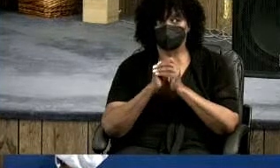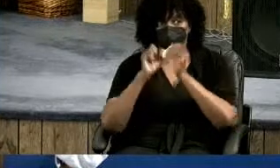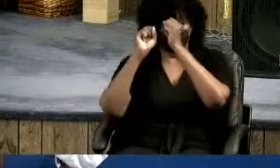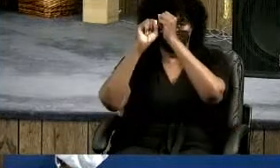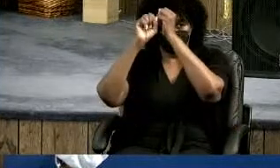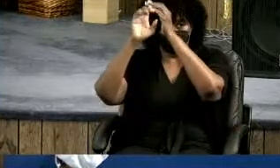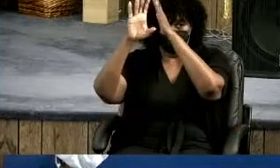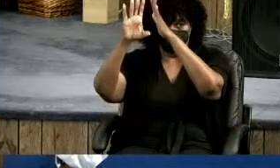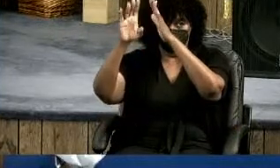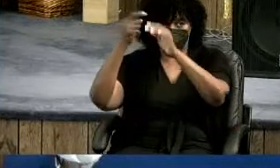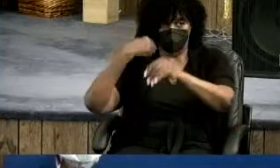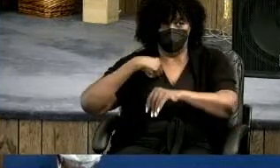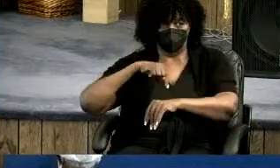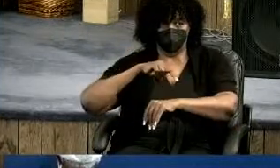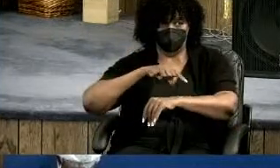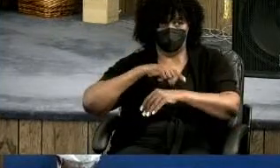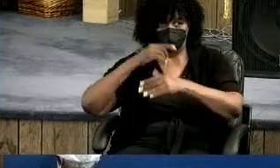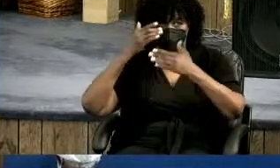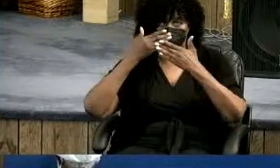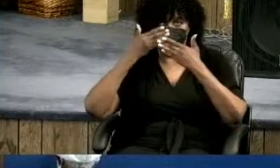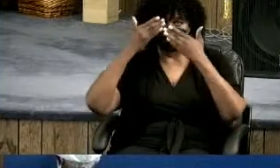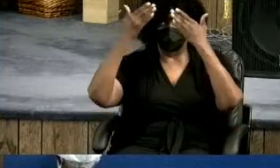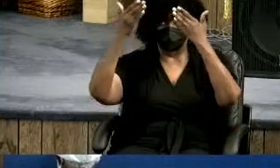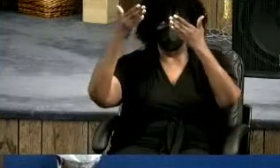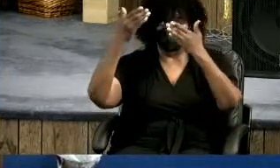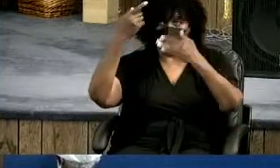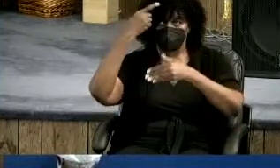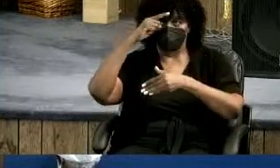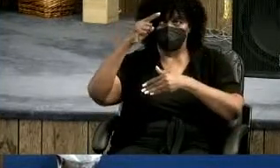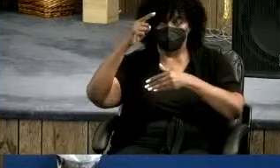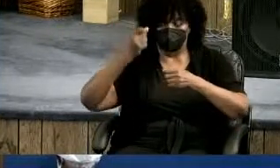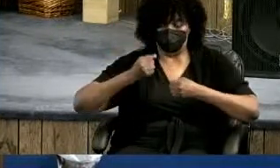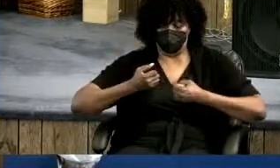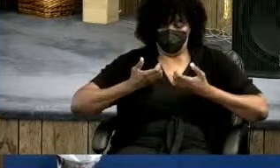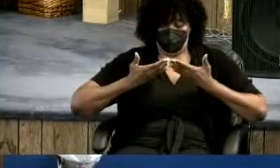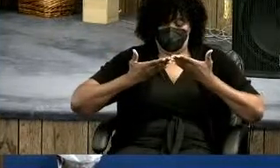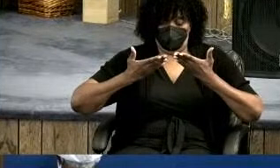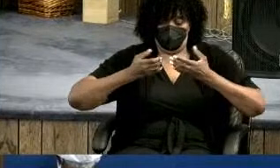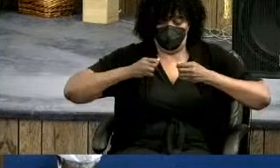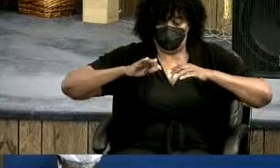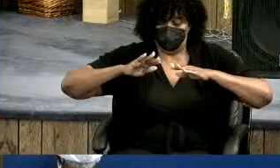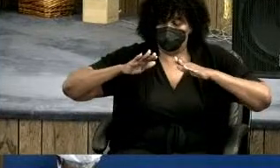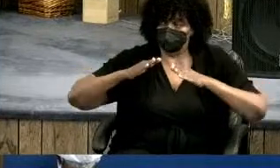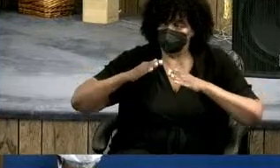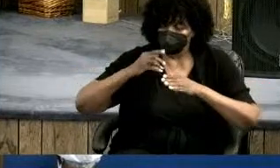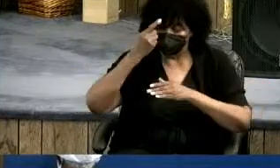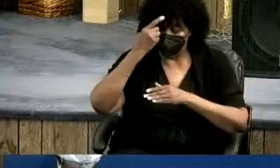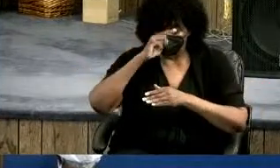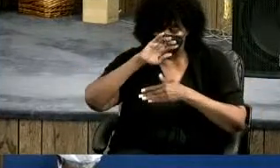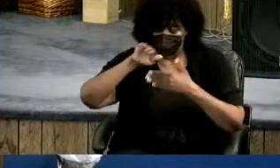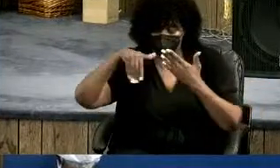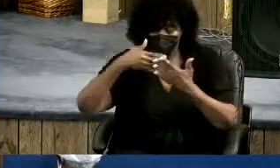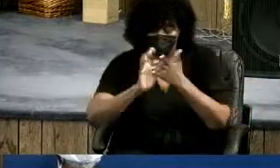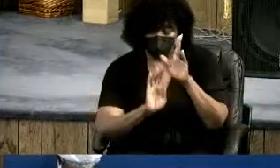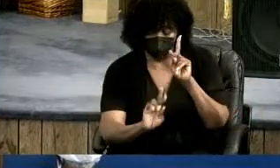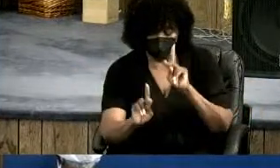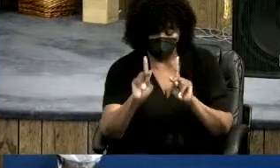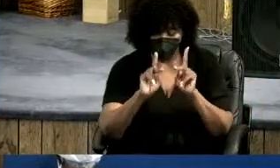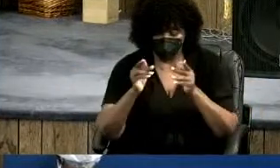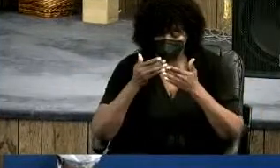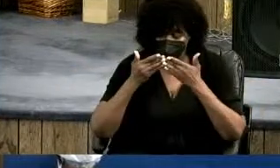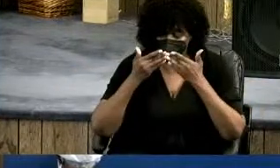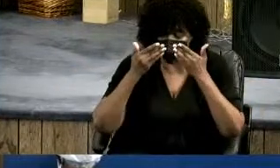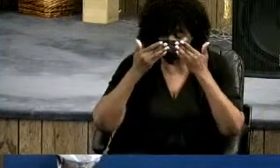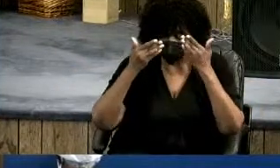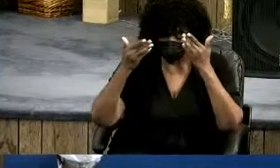Father, we want to thank you for the sacrifice that you provided for all humanity. Lord, we thank you